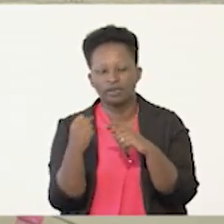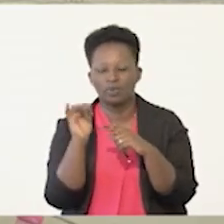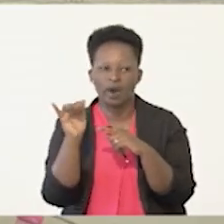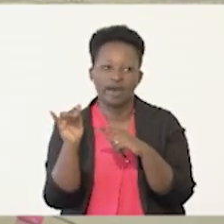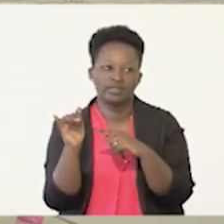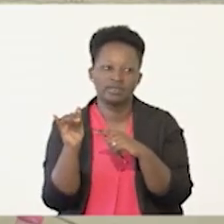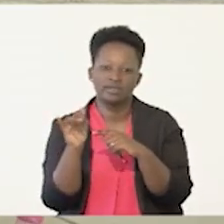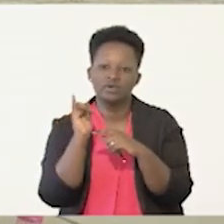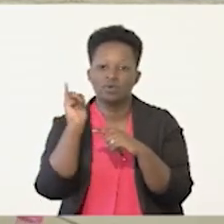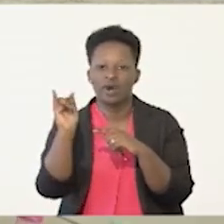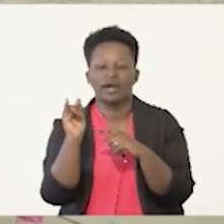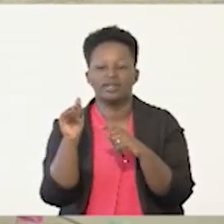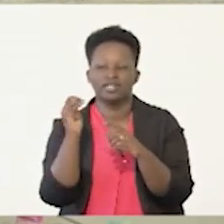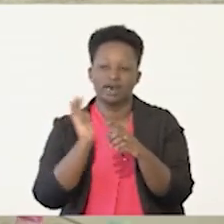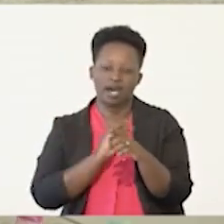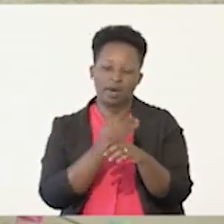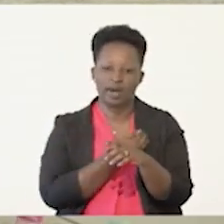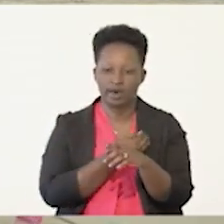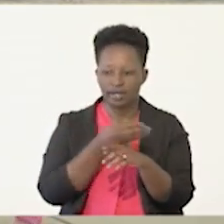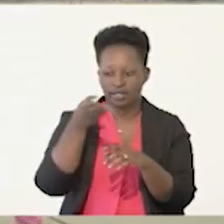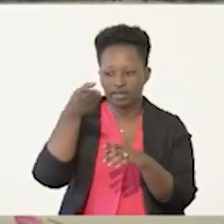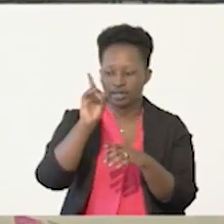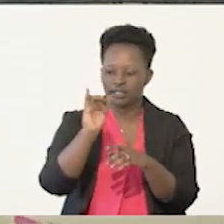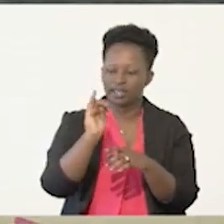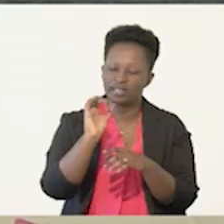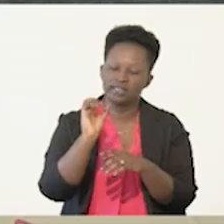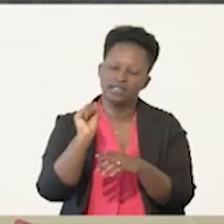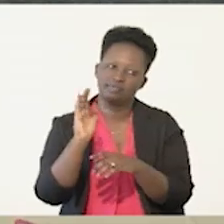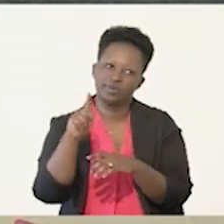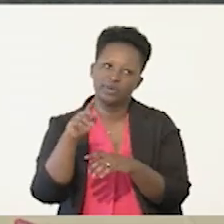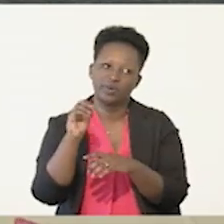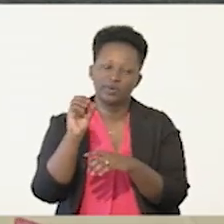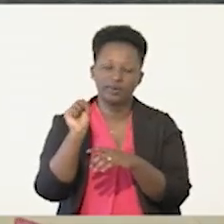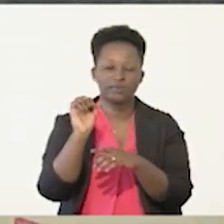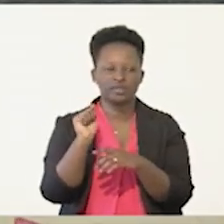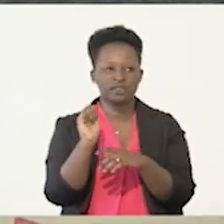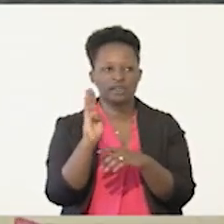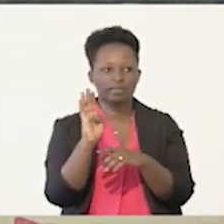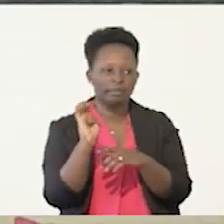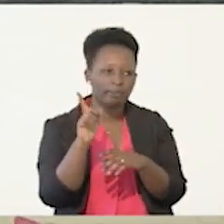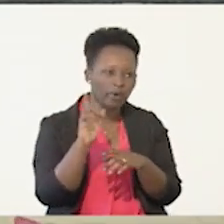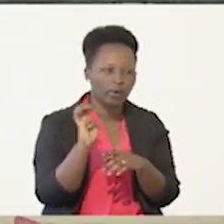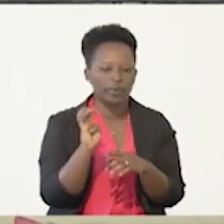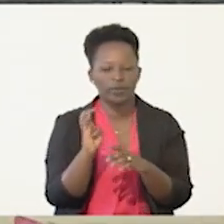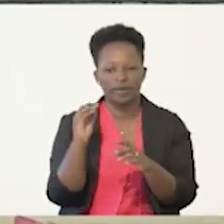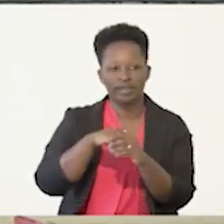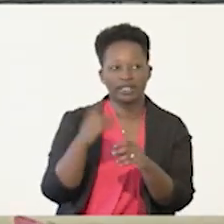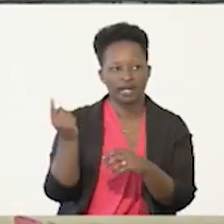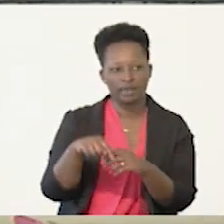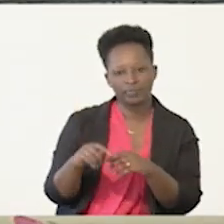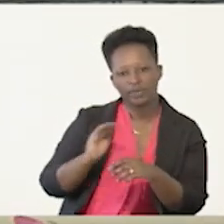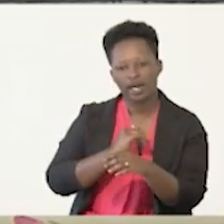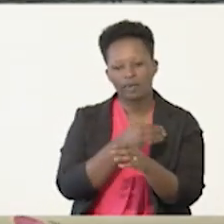0.5y, of which y is our disposable income. But we have been given the disposable income in this way. So our consumption now